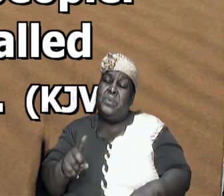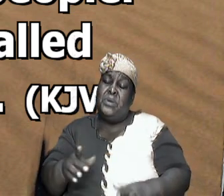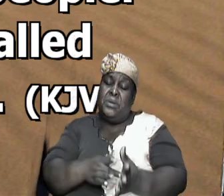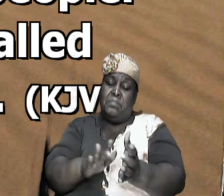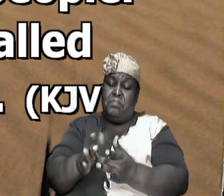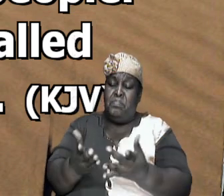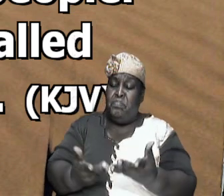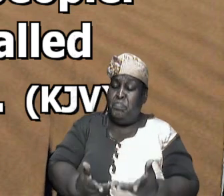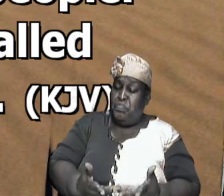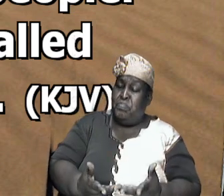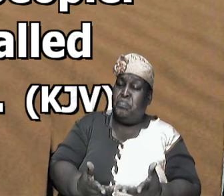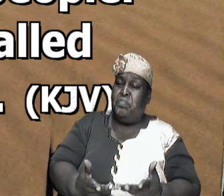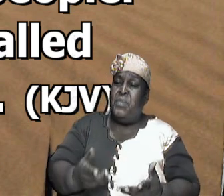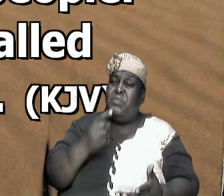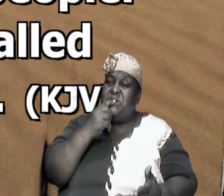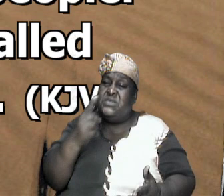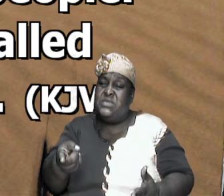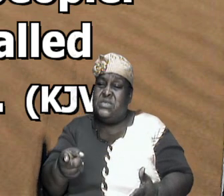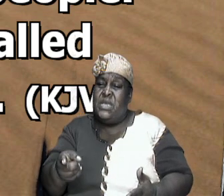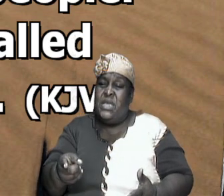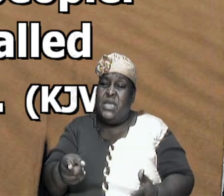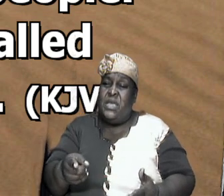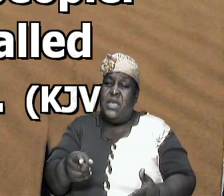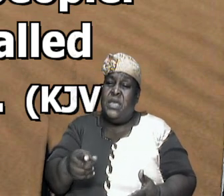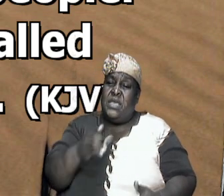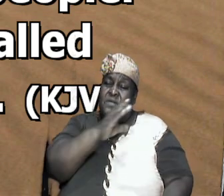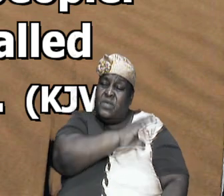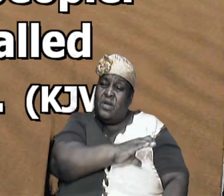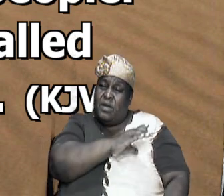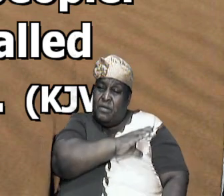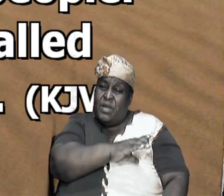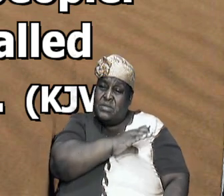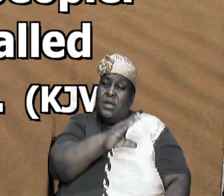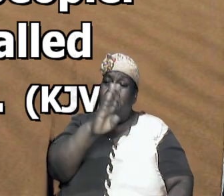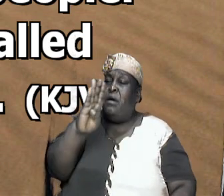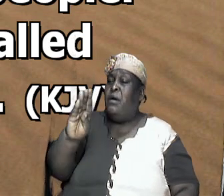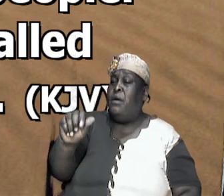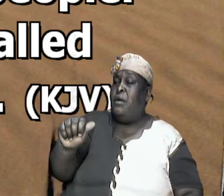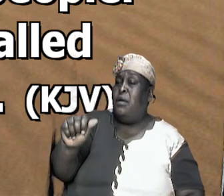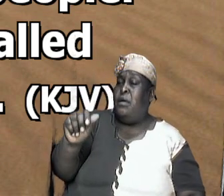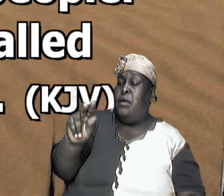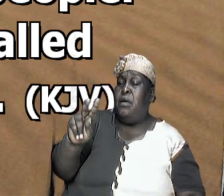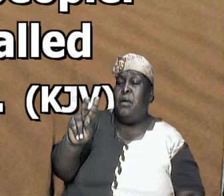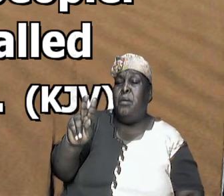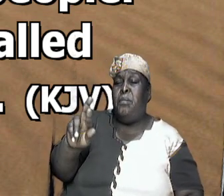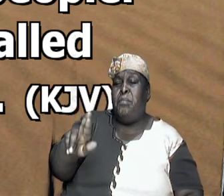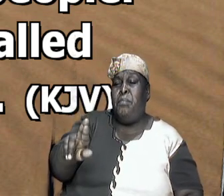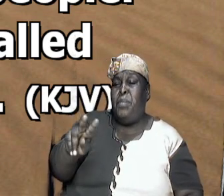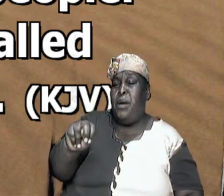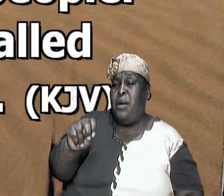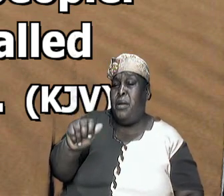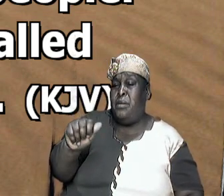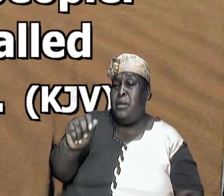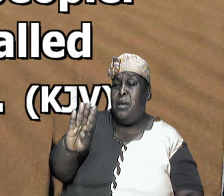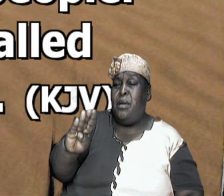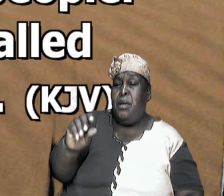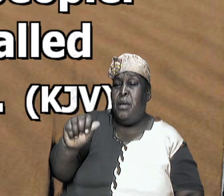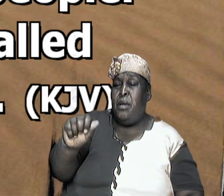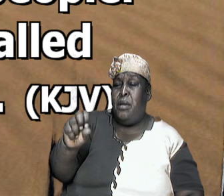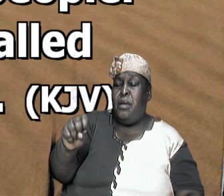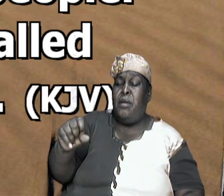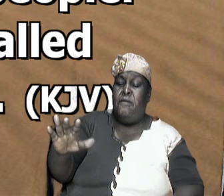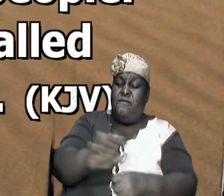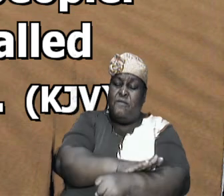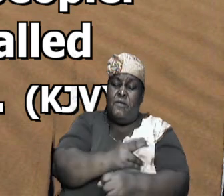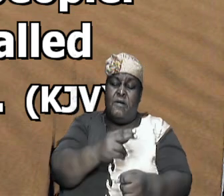Bible give the character of Barnabas, that he was full of faith, and that he was, you know, full of